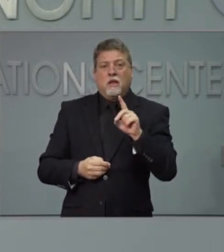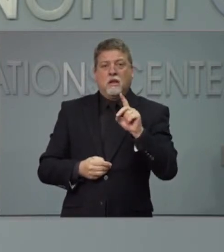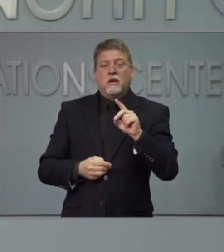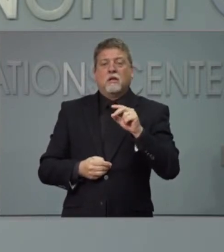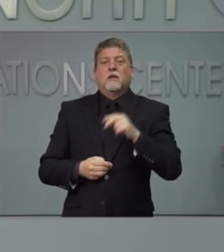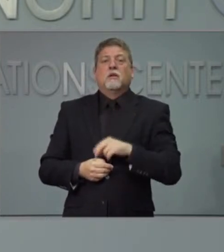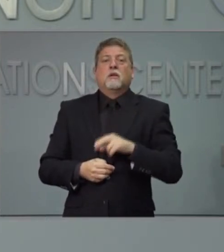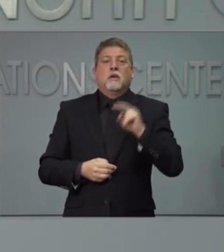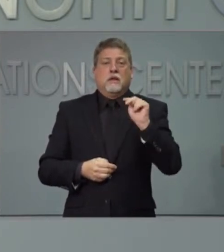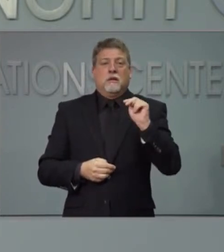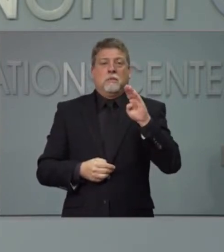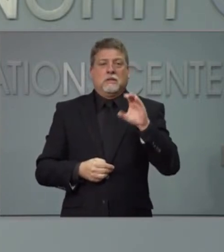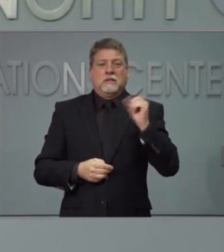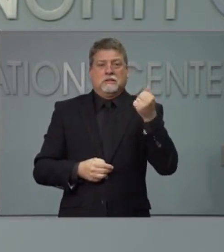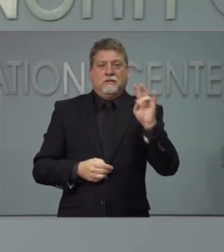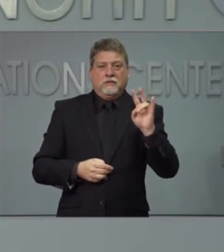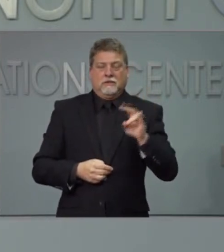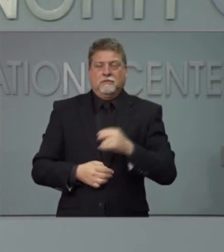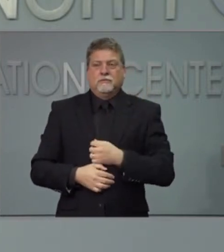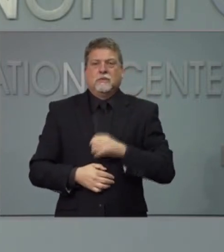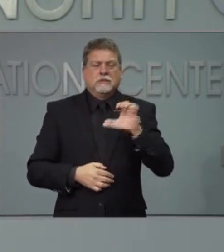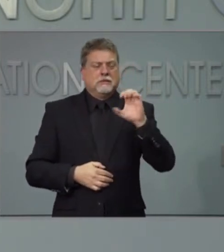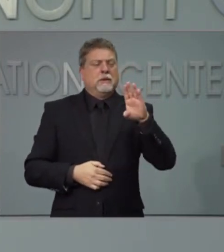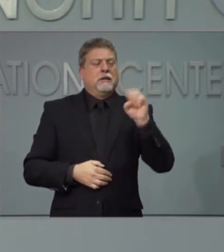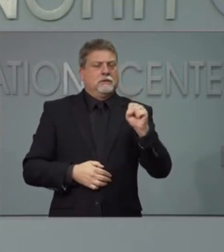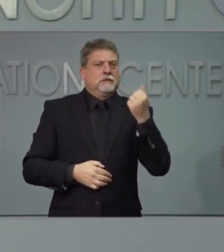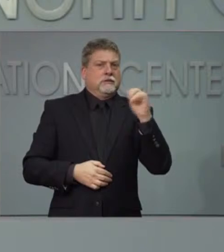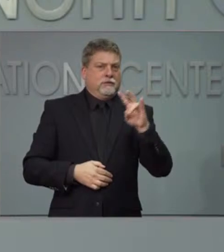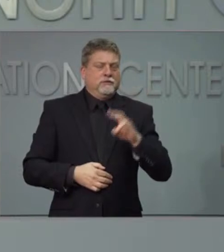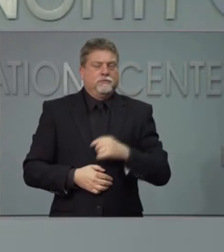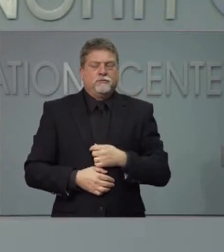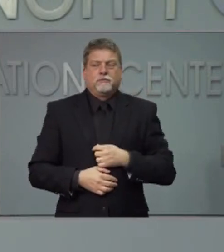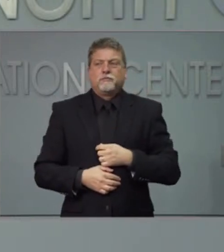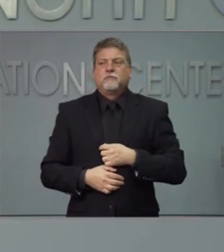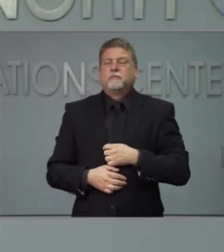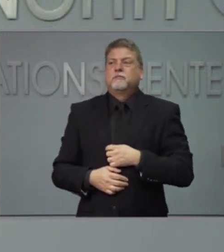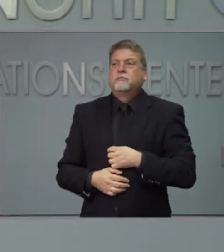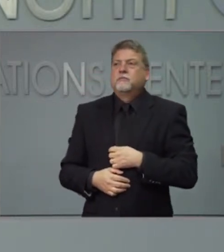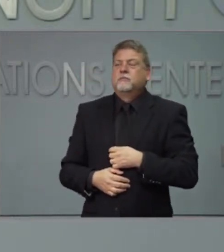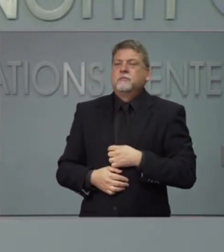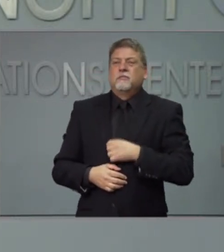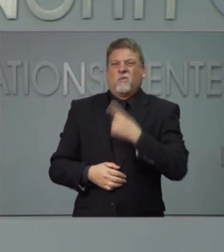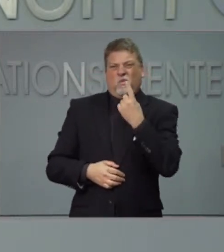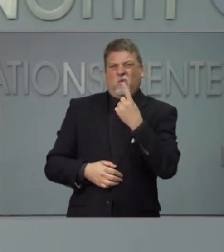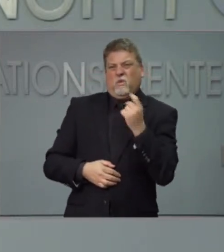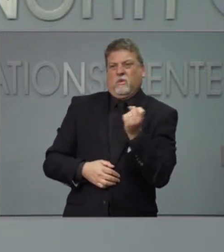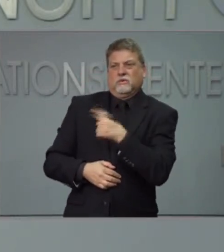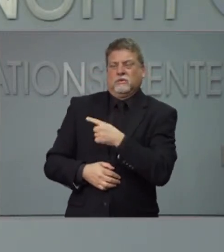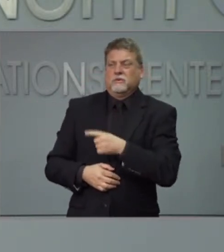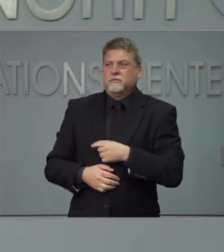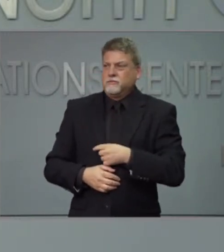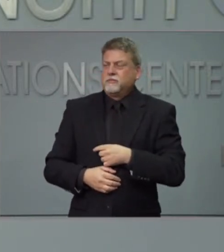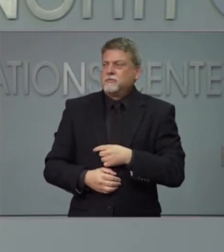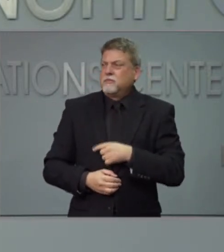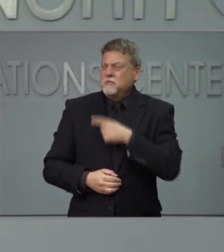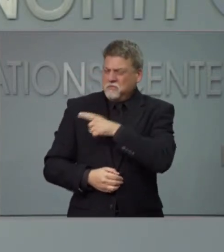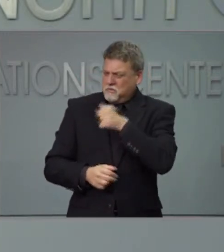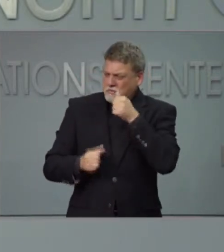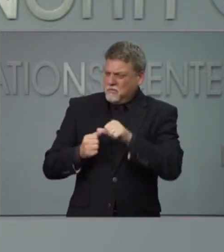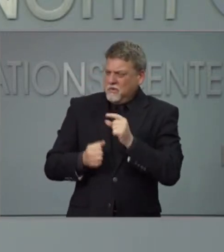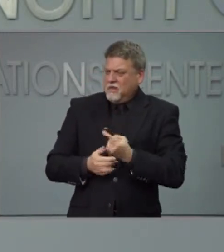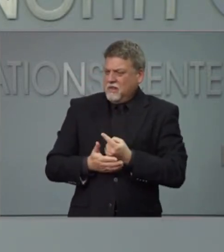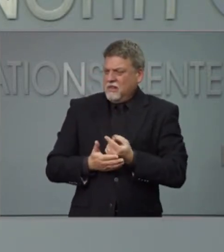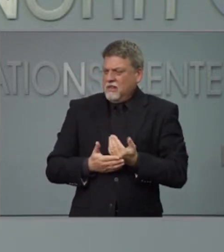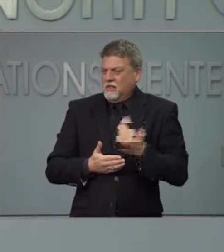Hi, I hope you can hear me this time. This is Michael Hyland from CBS 17. One of the questions I want to ask about this is, last month you all had sent a letter out to